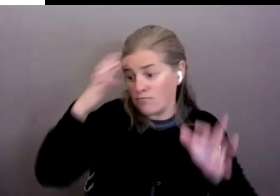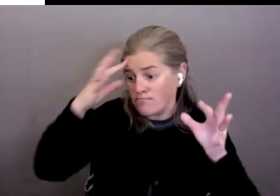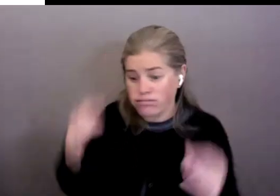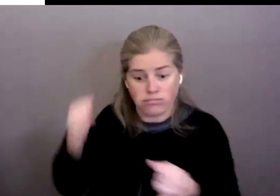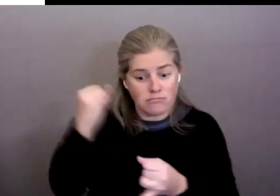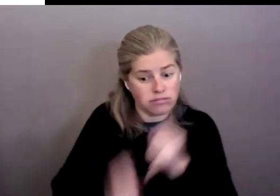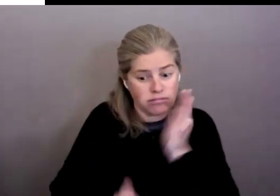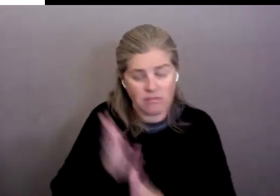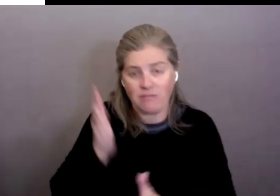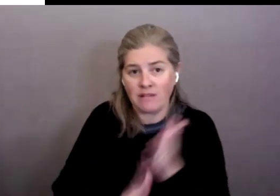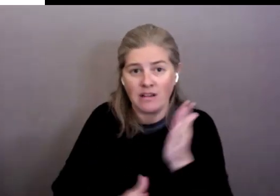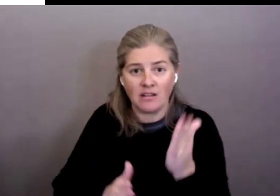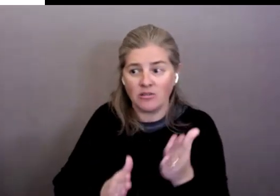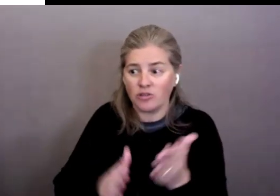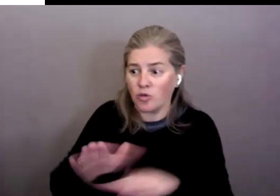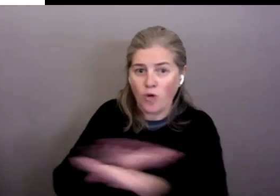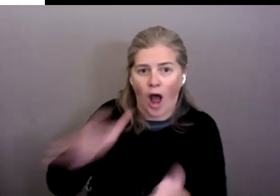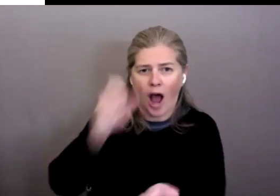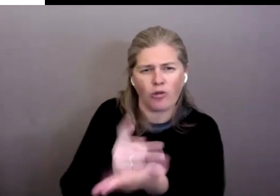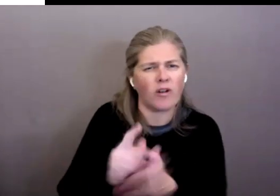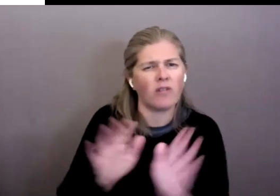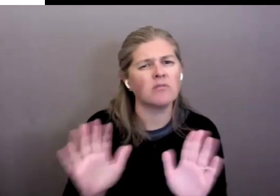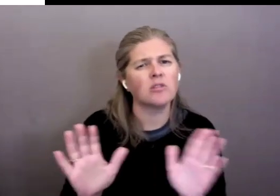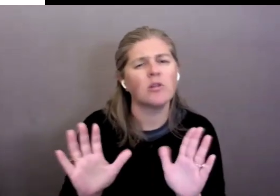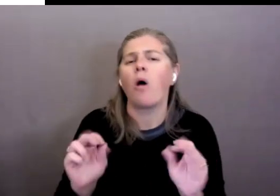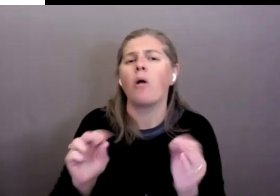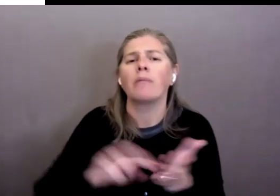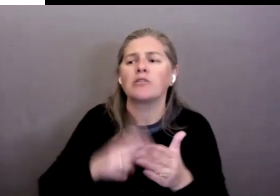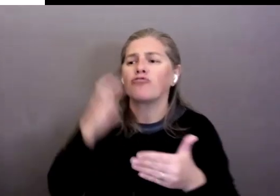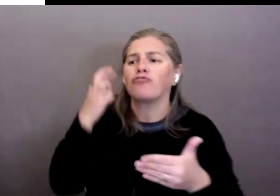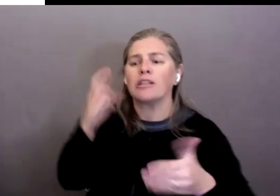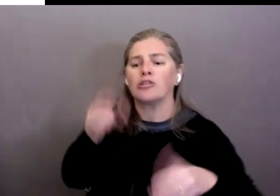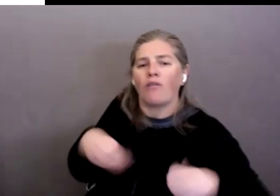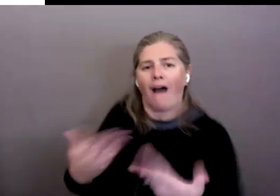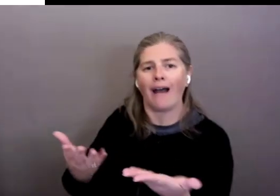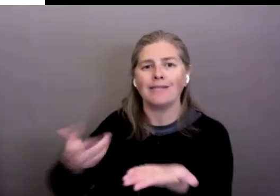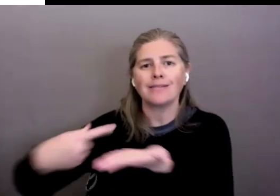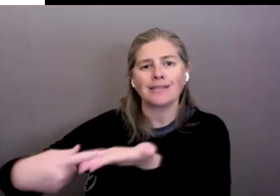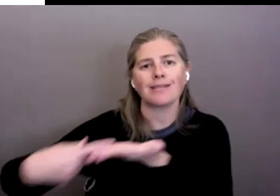an agreement will not be approved. It's a reason for discussion between the AAA and the state.